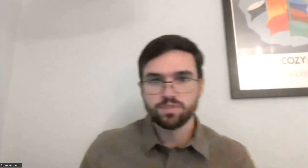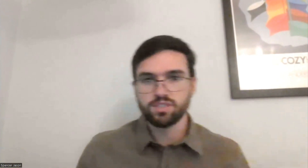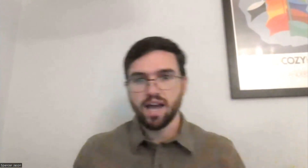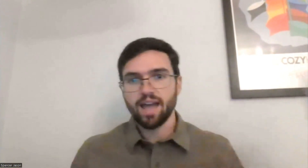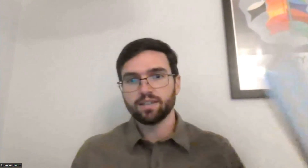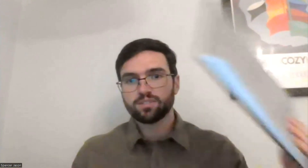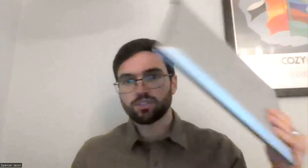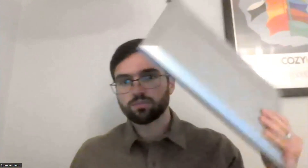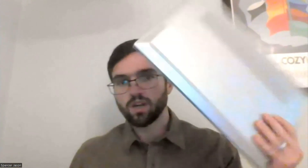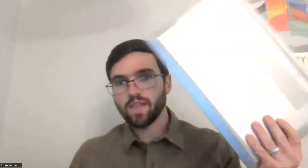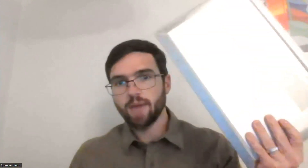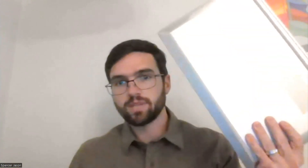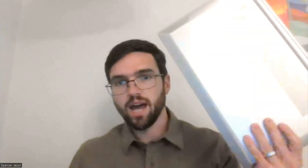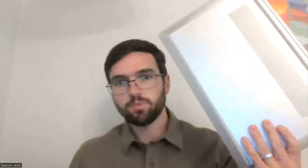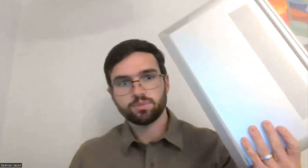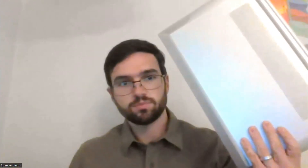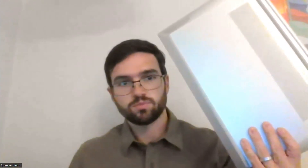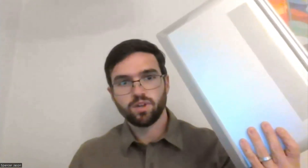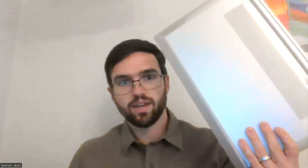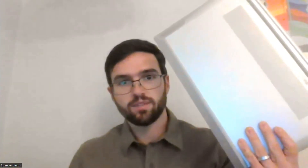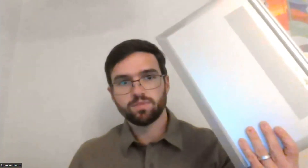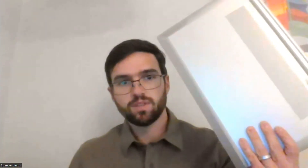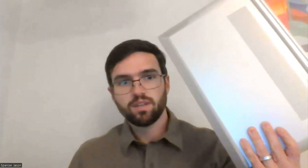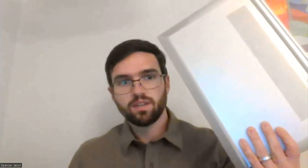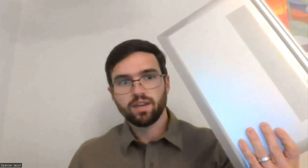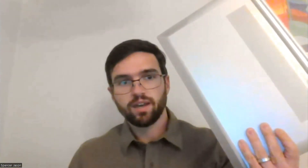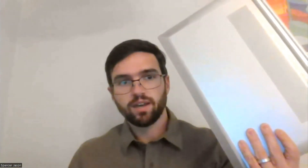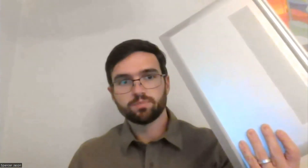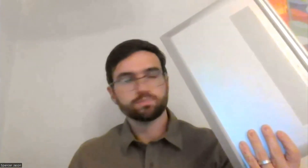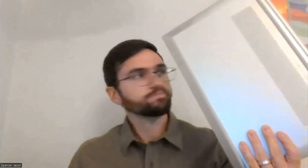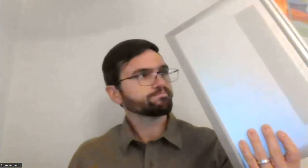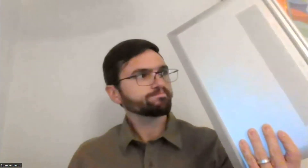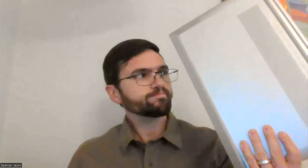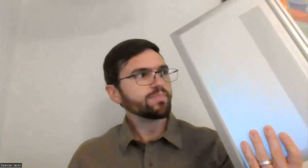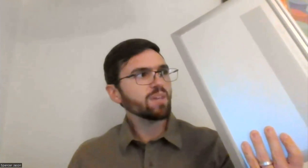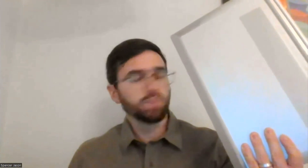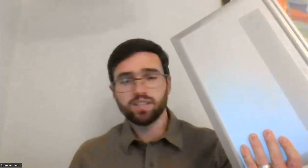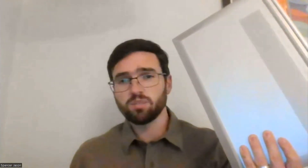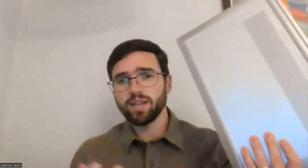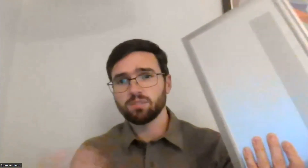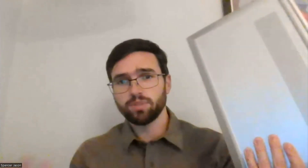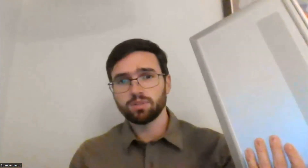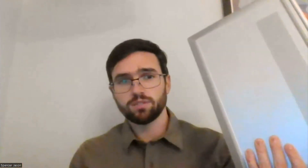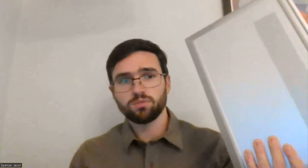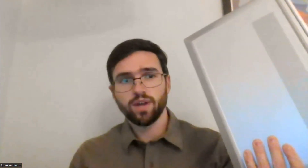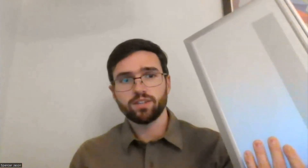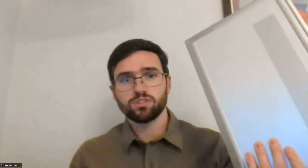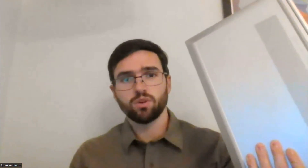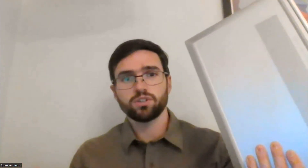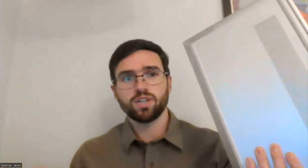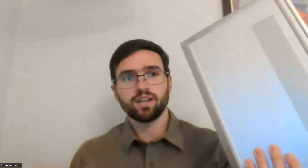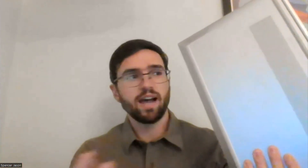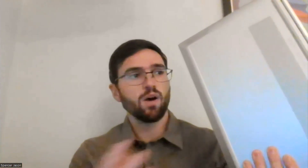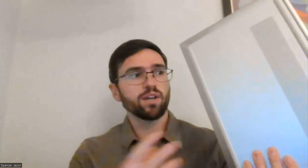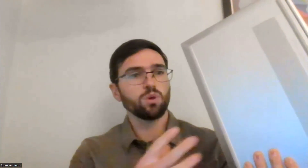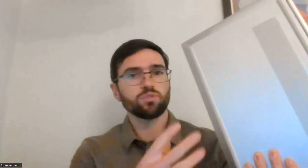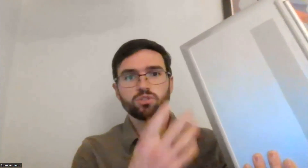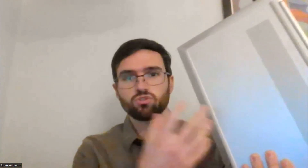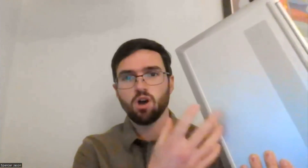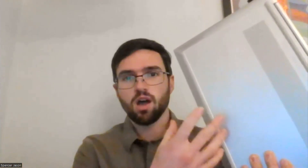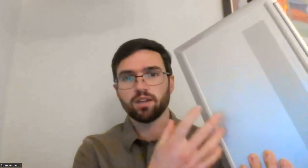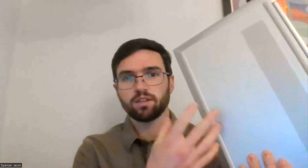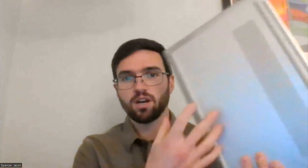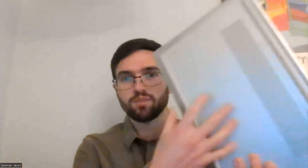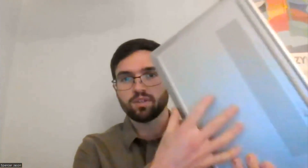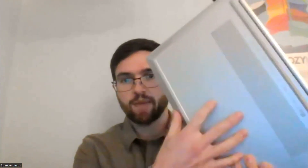somebody designs a laptop, right? Um, but then somebody has to build it, right? So understanding how I go from